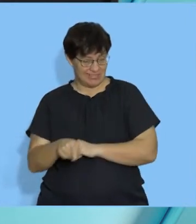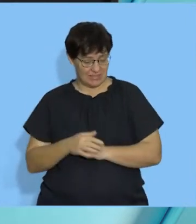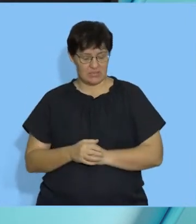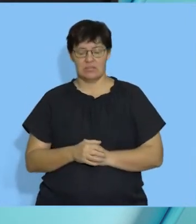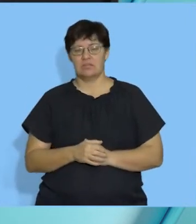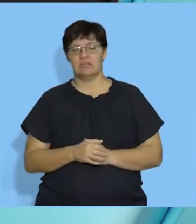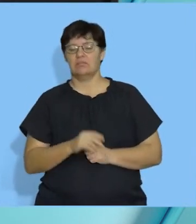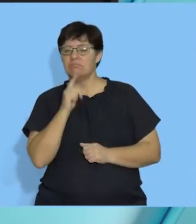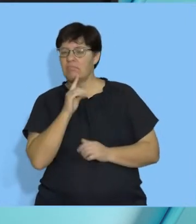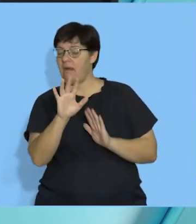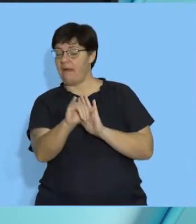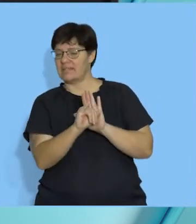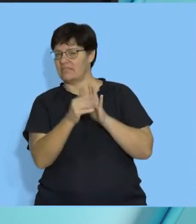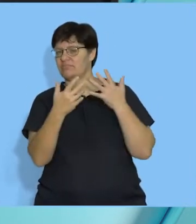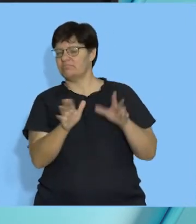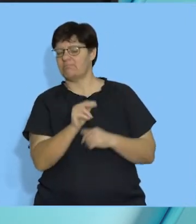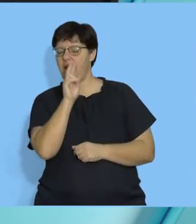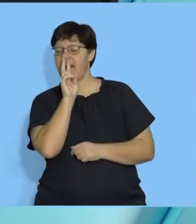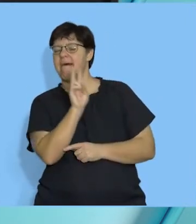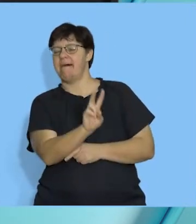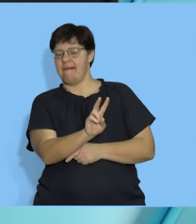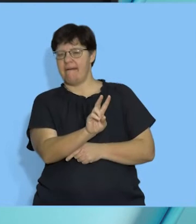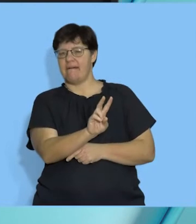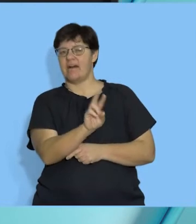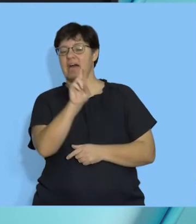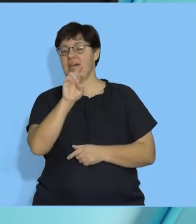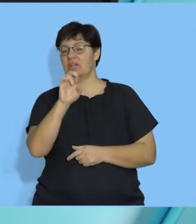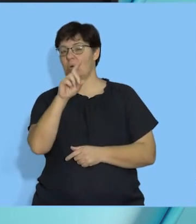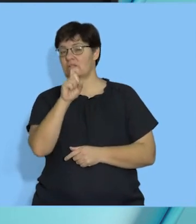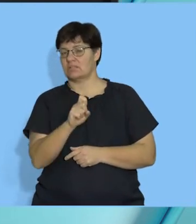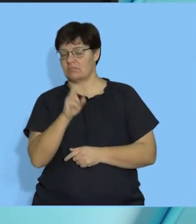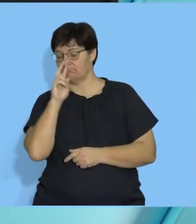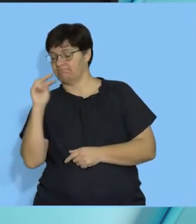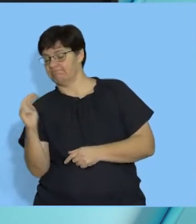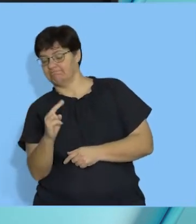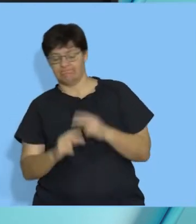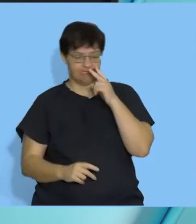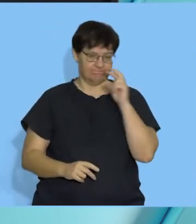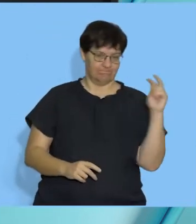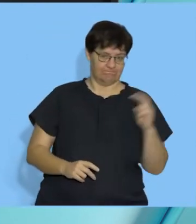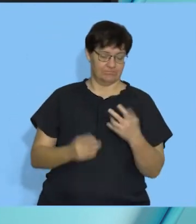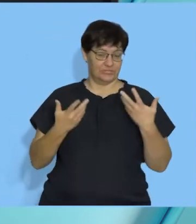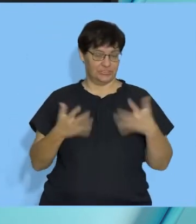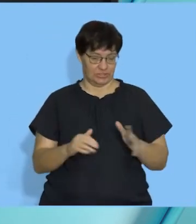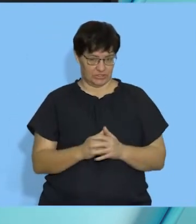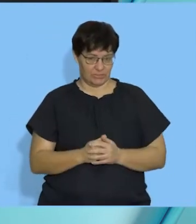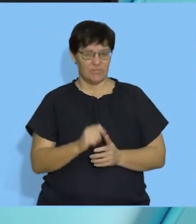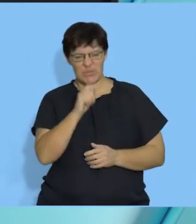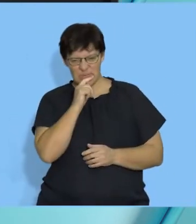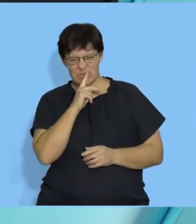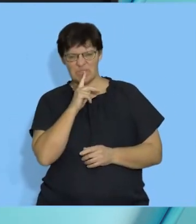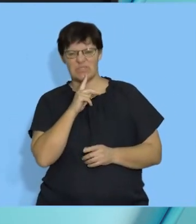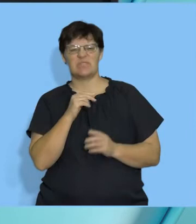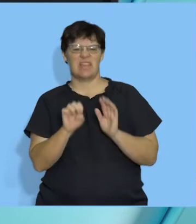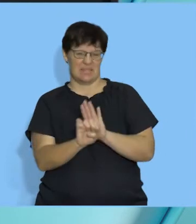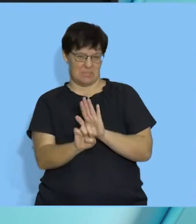we are able to, look at a redox reaction, from different perspectives, using practical examples of